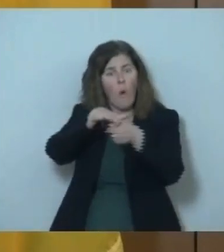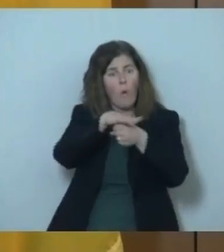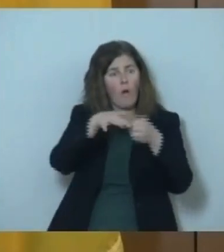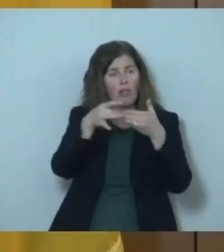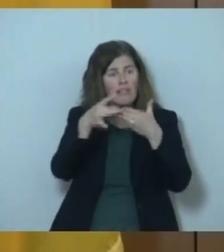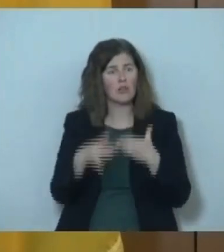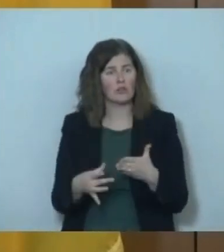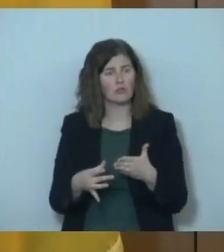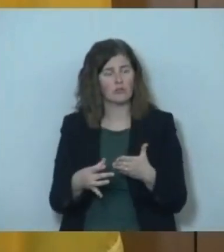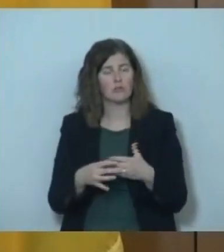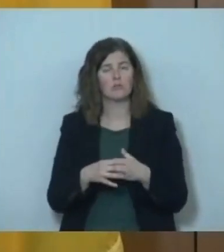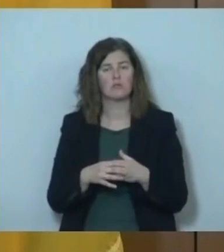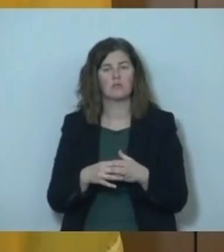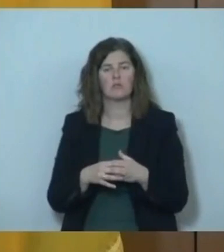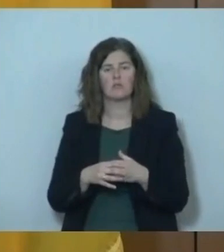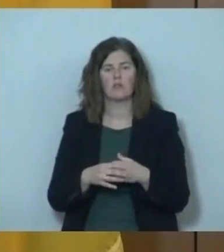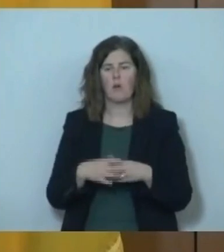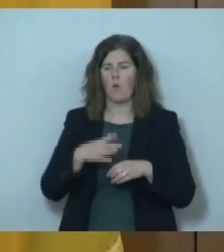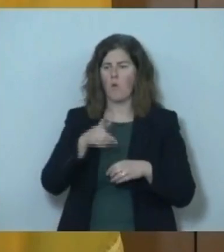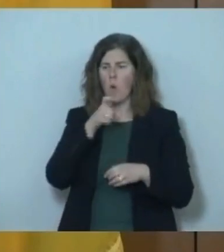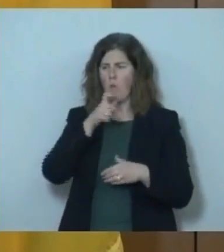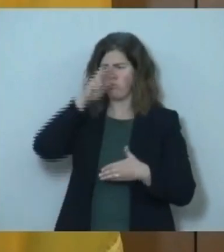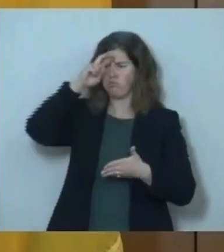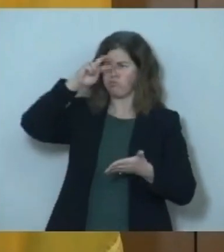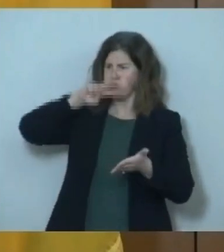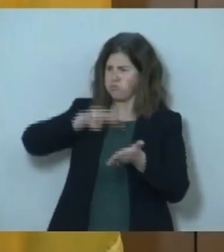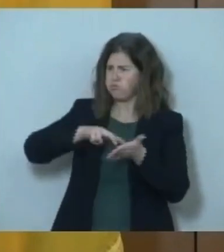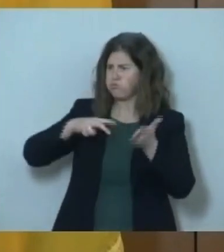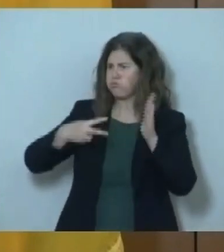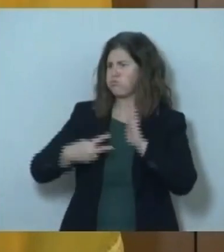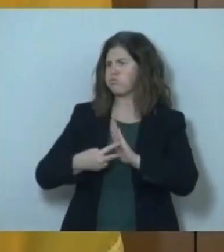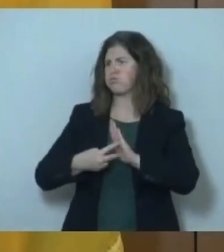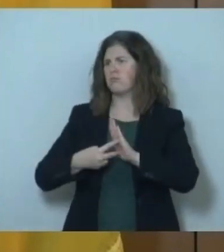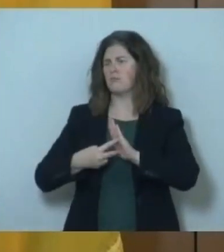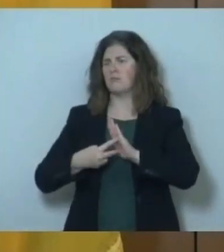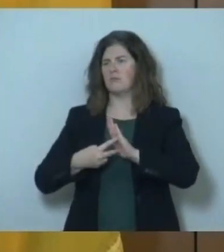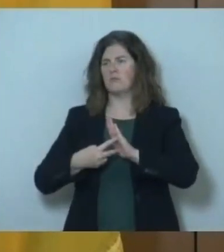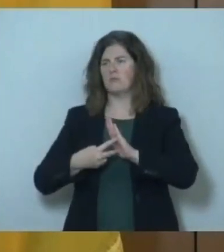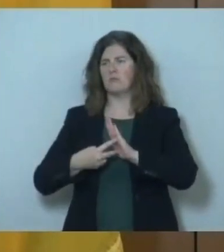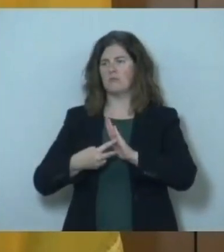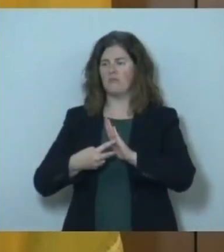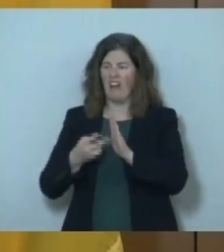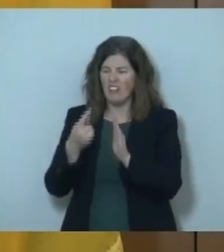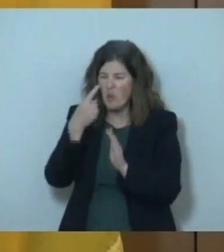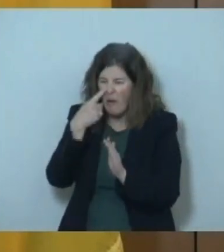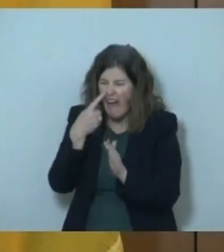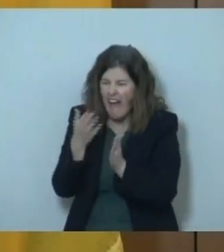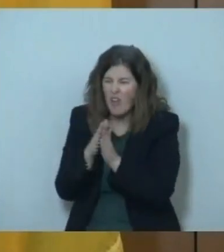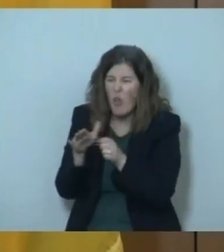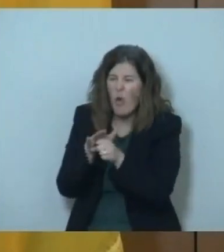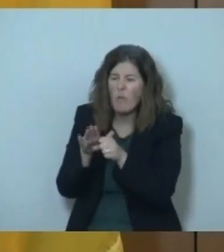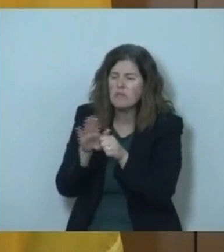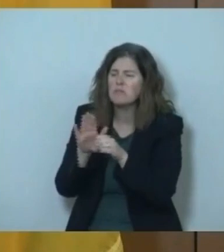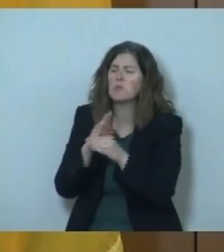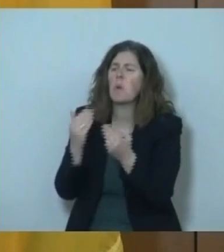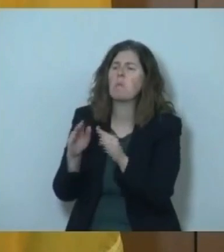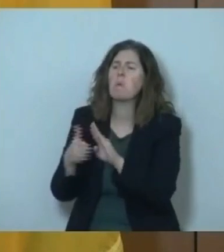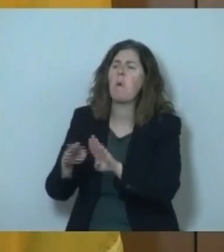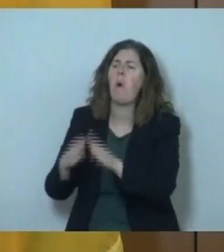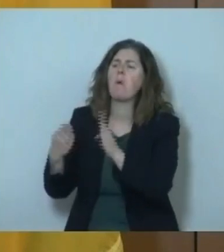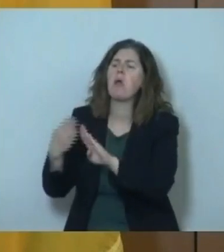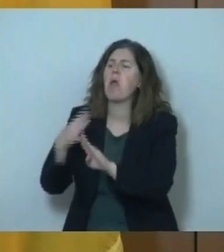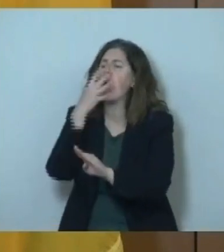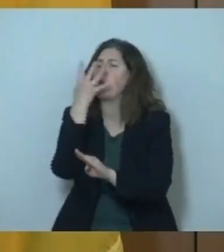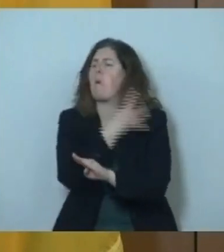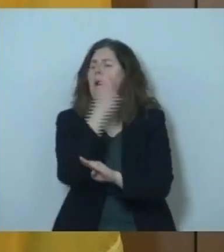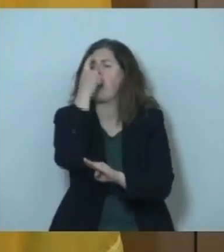do one of two things: purposely engage in asking local businesses to stay open or to defy our orders,